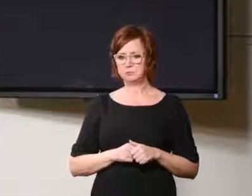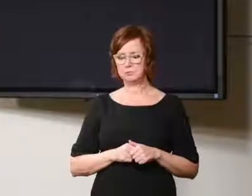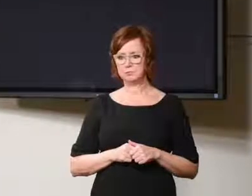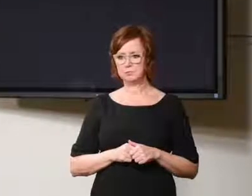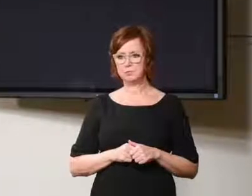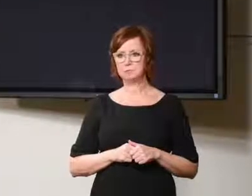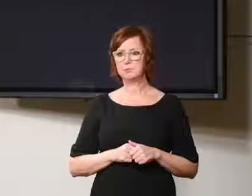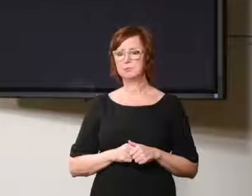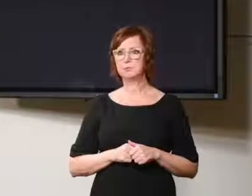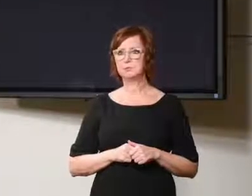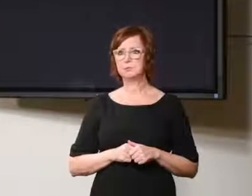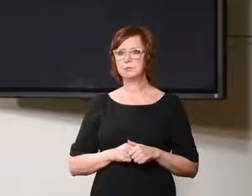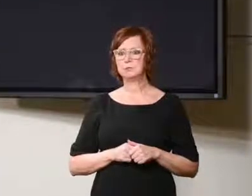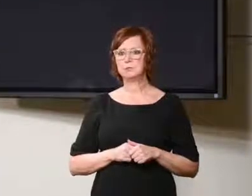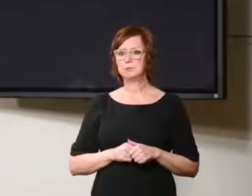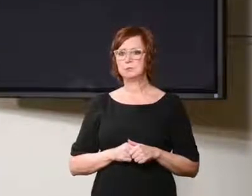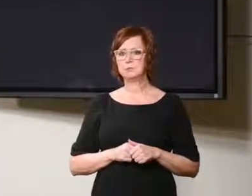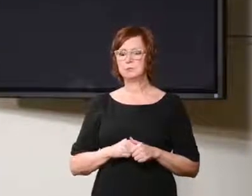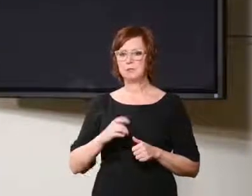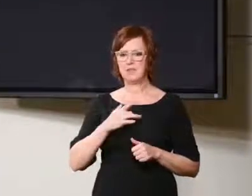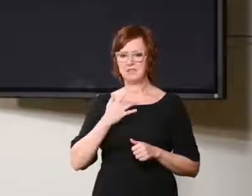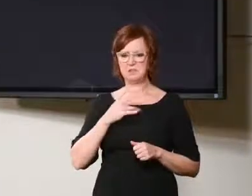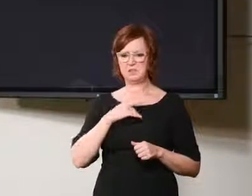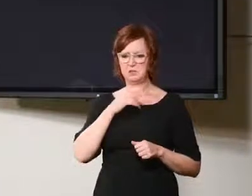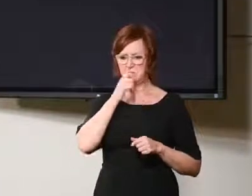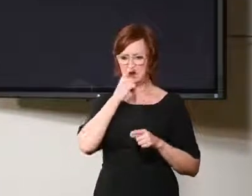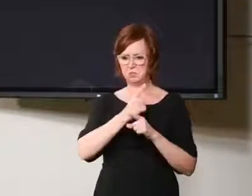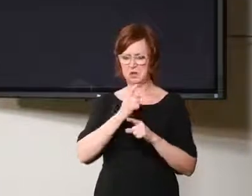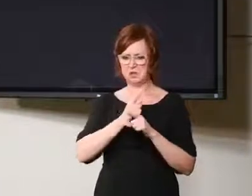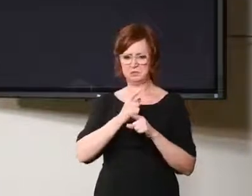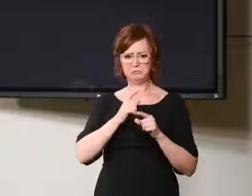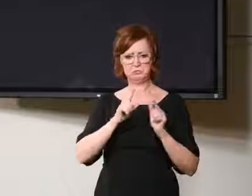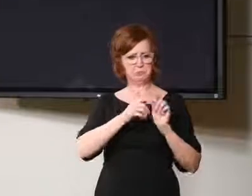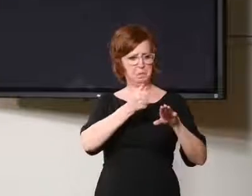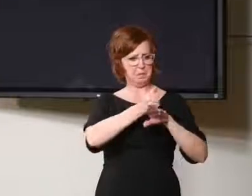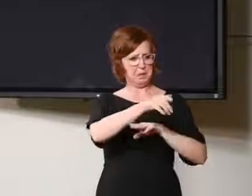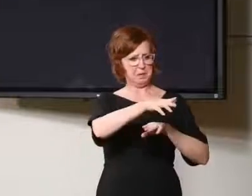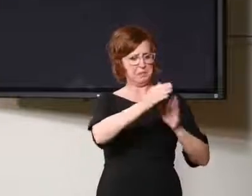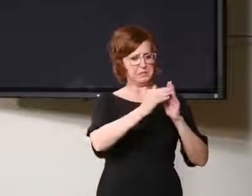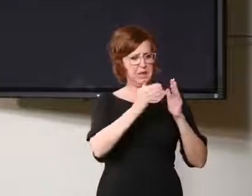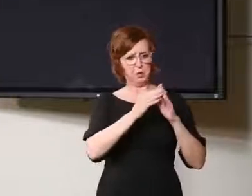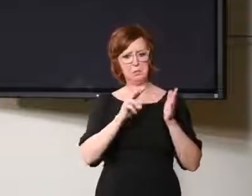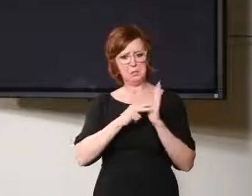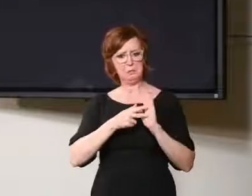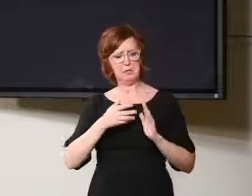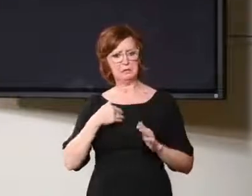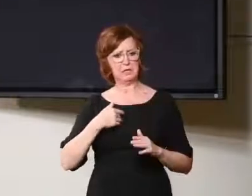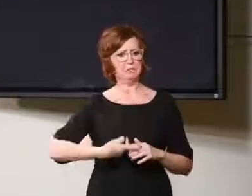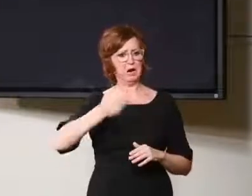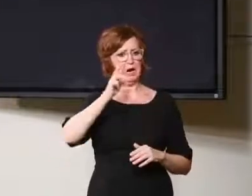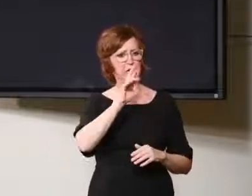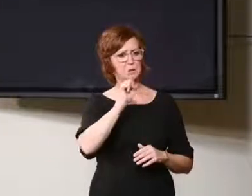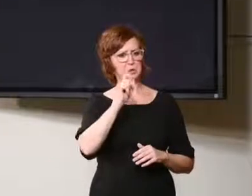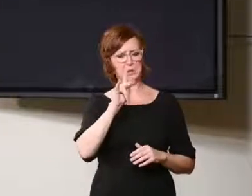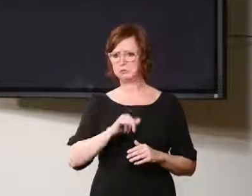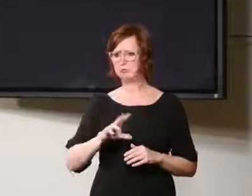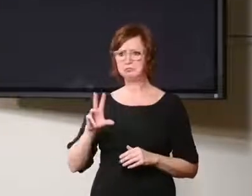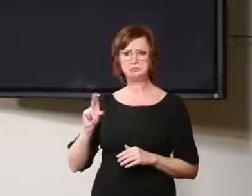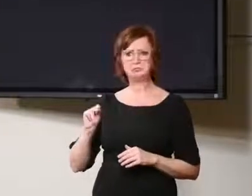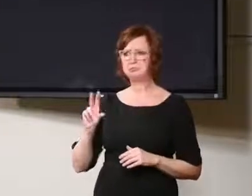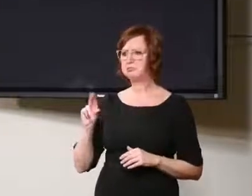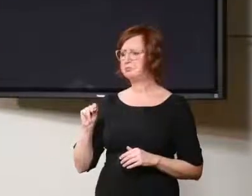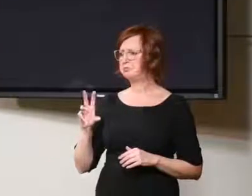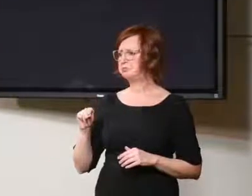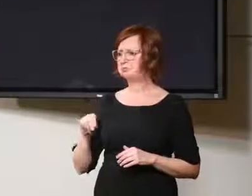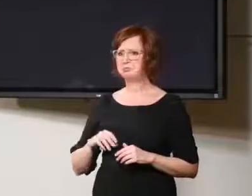a test result dictates risk. It's just like how in, forest fire season, we have smoke detectors in 5